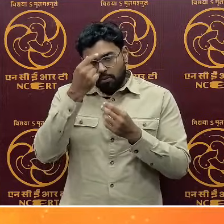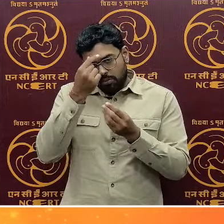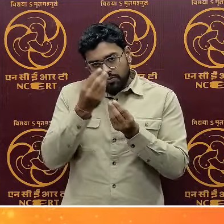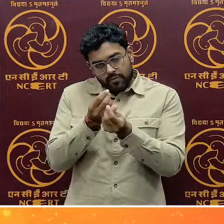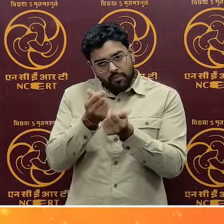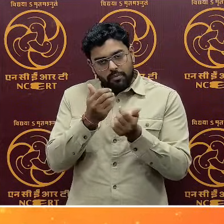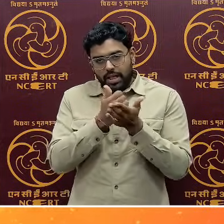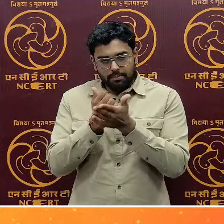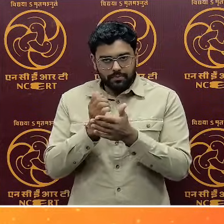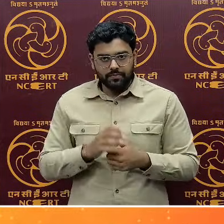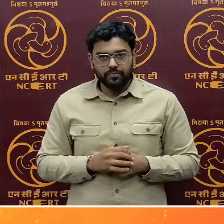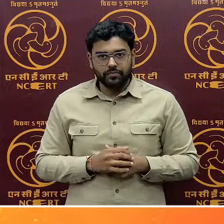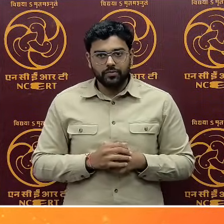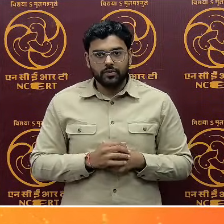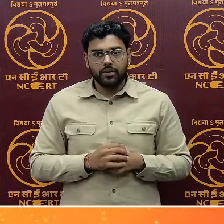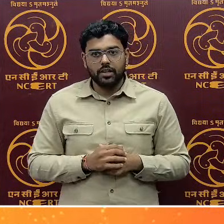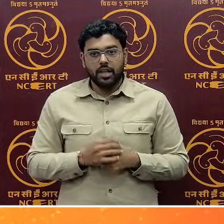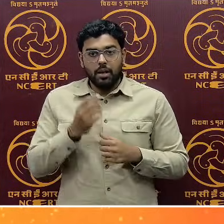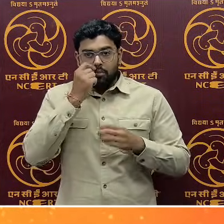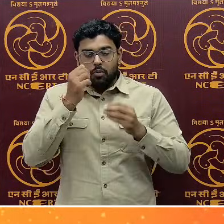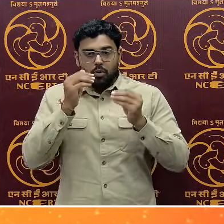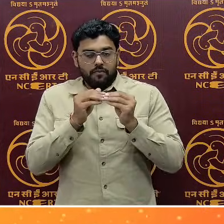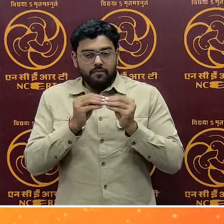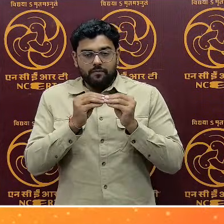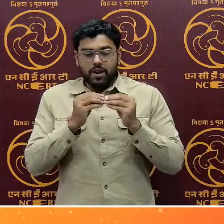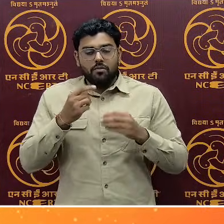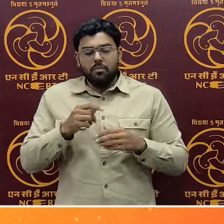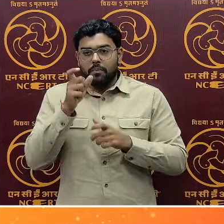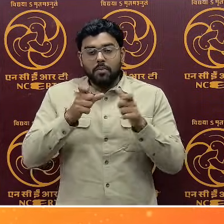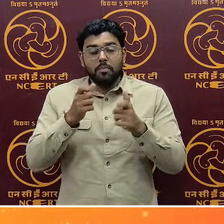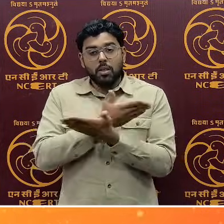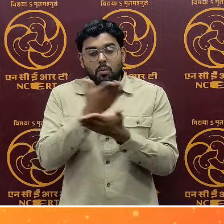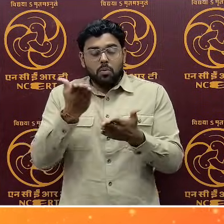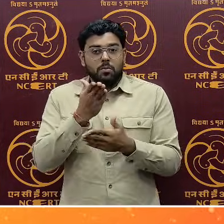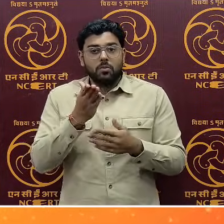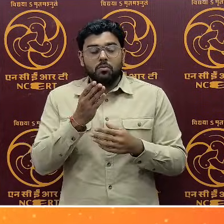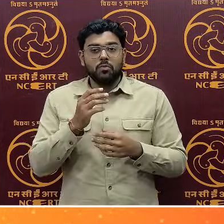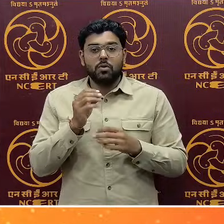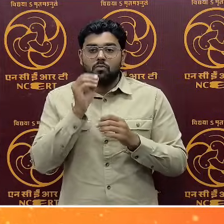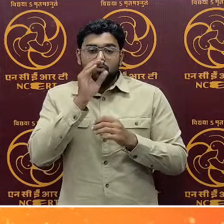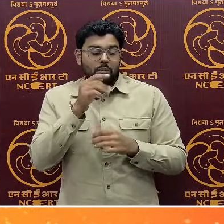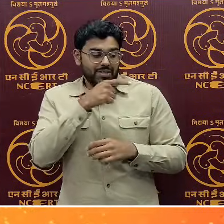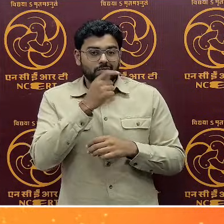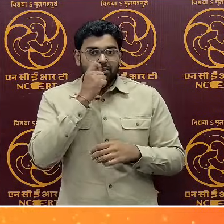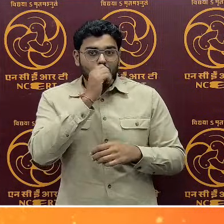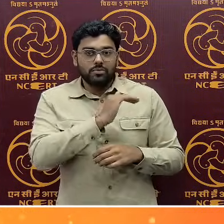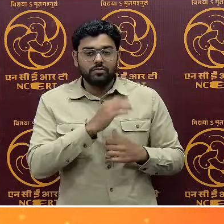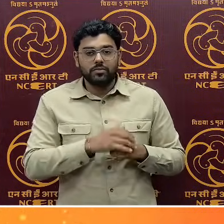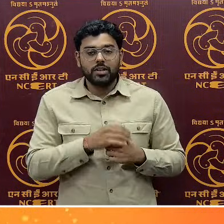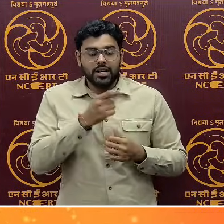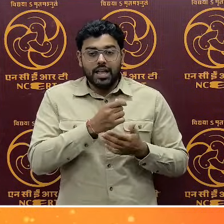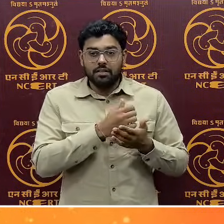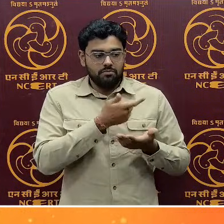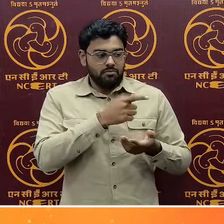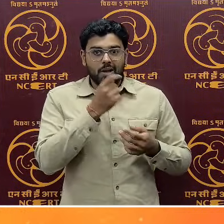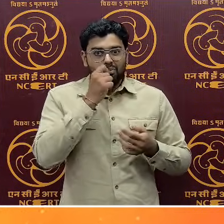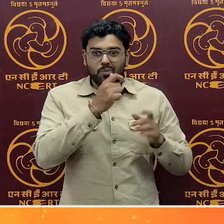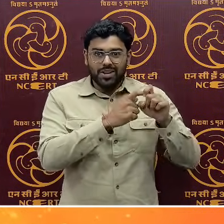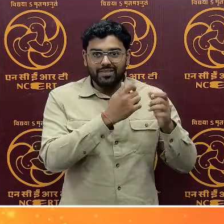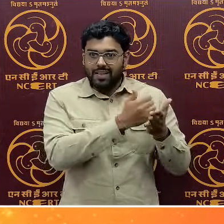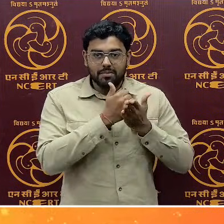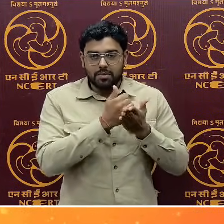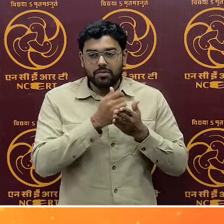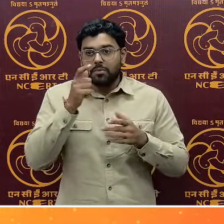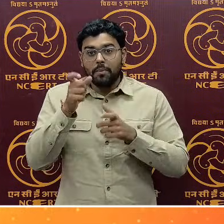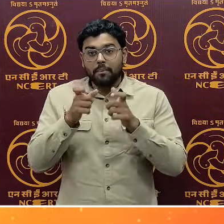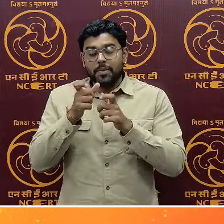case. Chief Brown would have liked to tell everyone about his only child because he helped him so much with his case. But